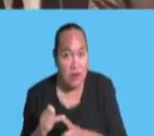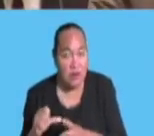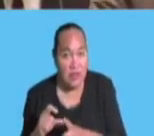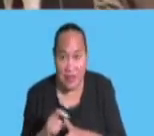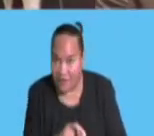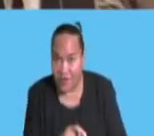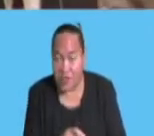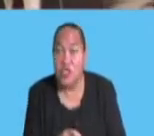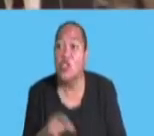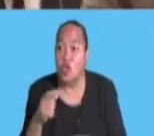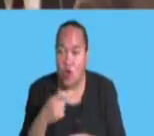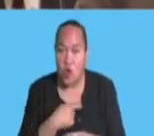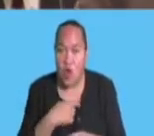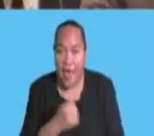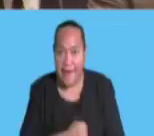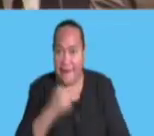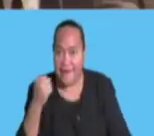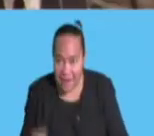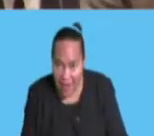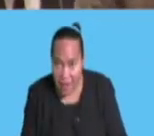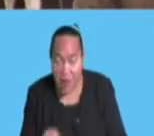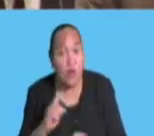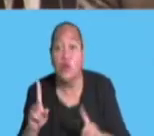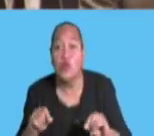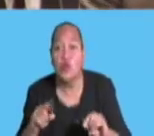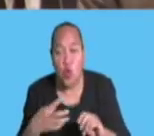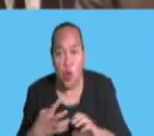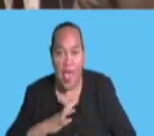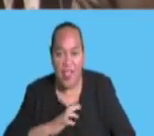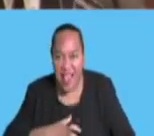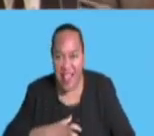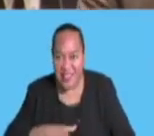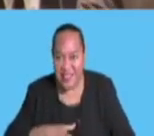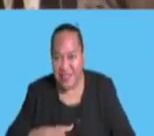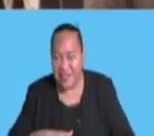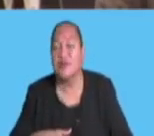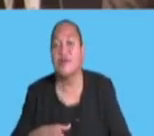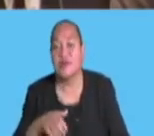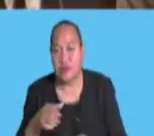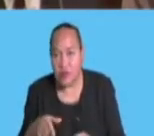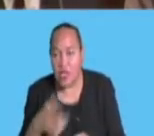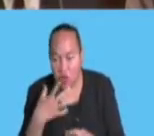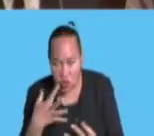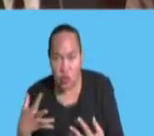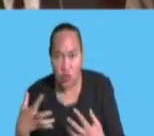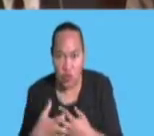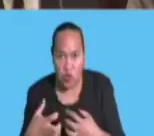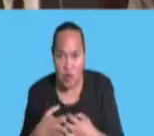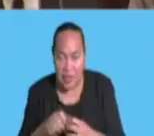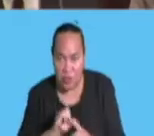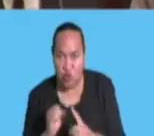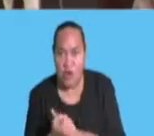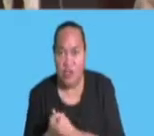what do? We adjust. We adjust. We adjust what we're doing according to the situation that we find